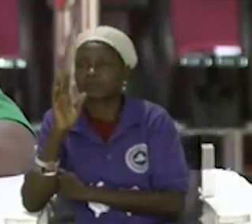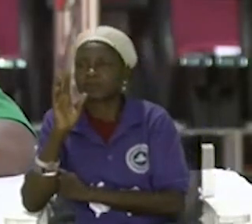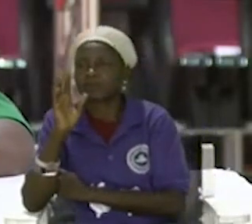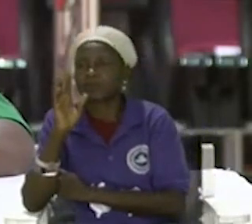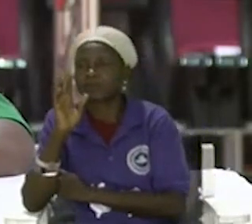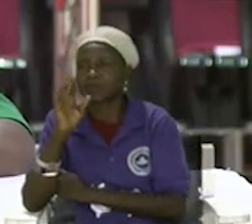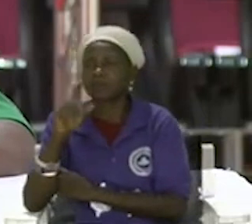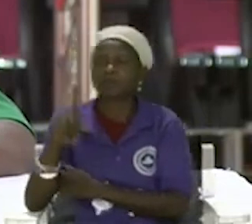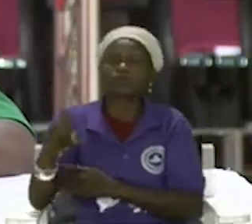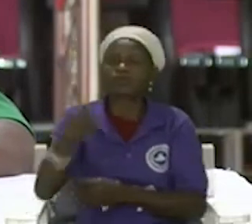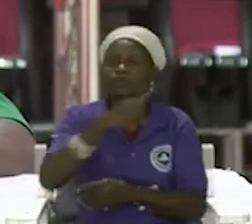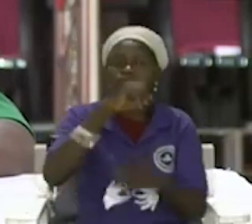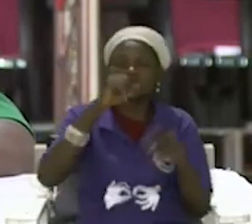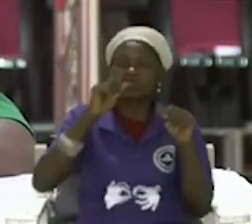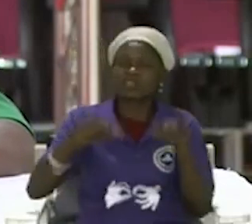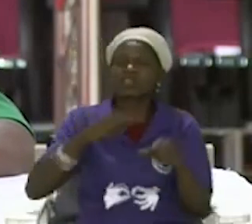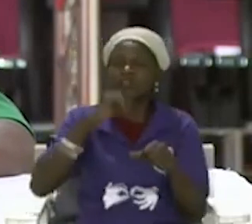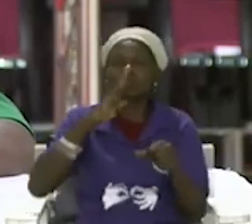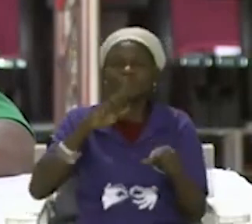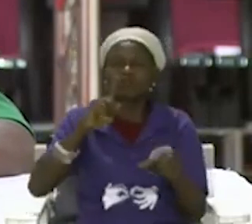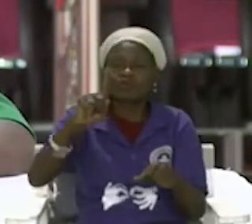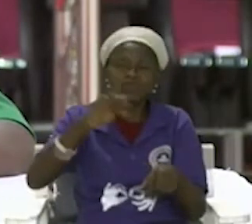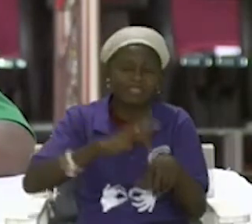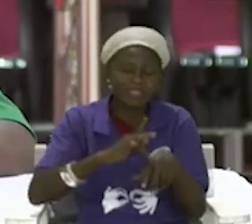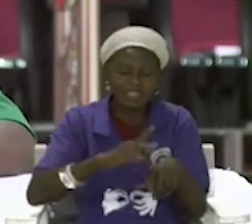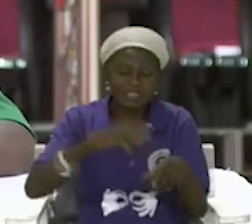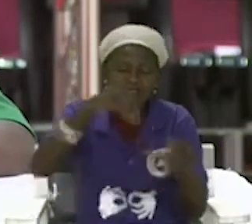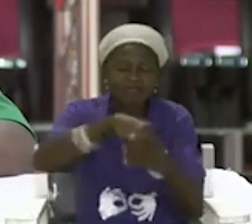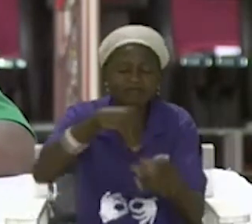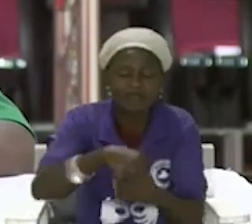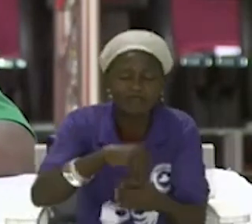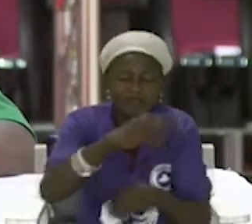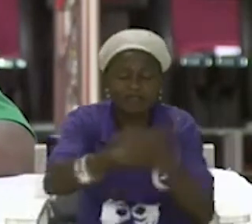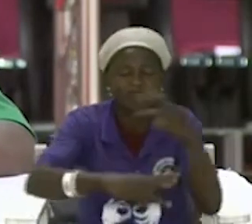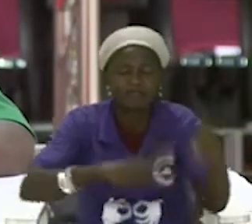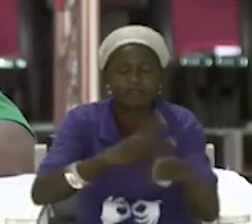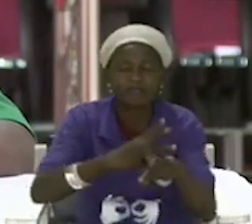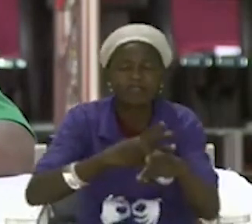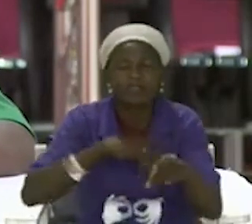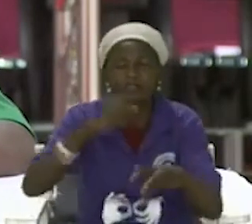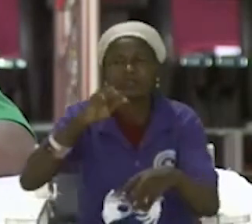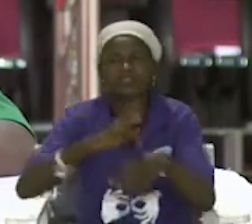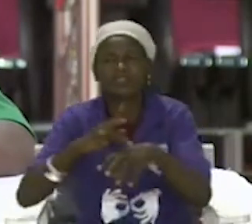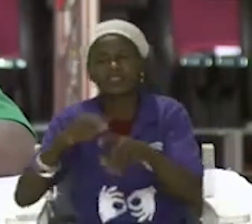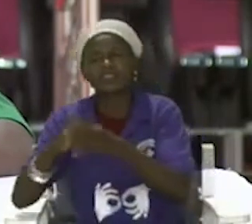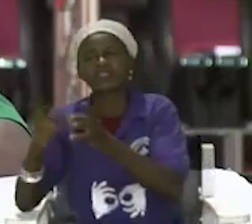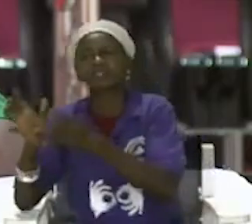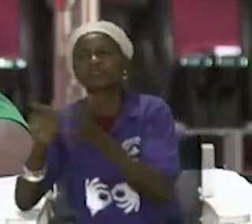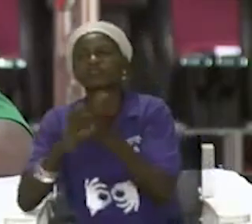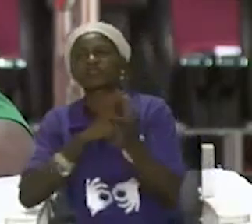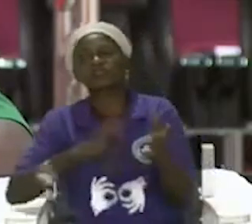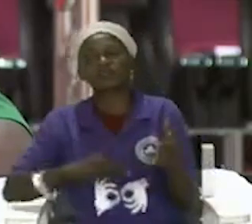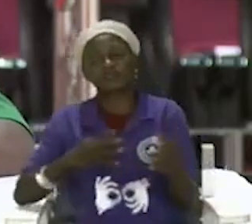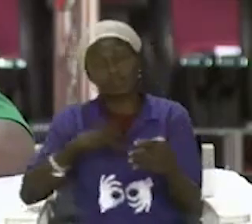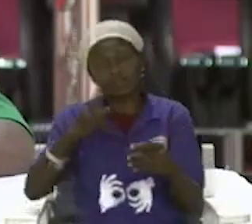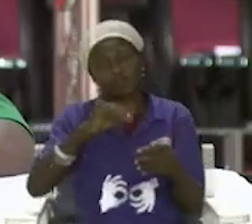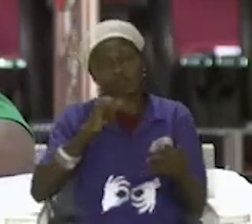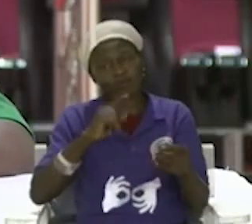You cannot be one leg in the world, one leg in Jesus Christ, and retain